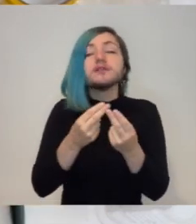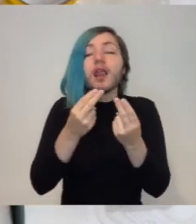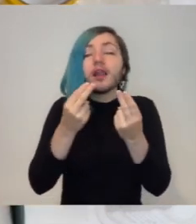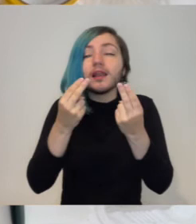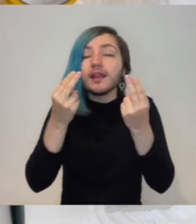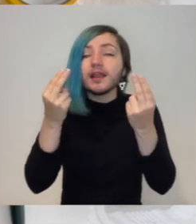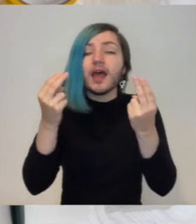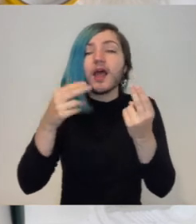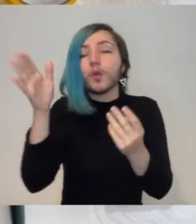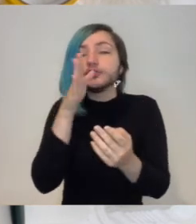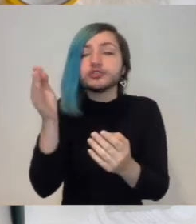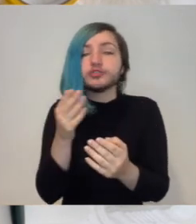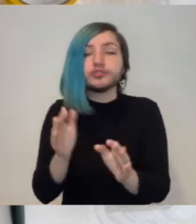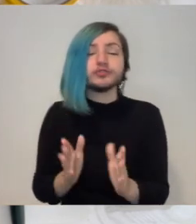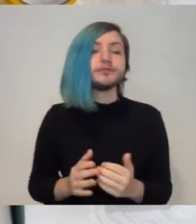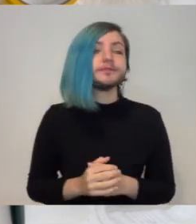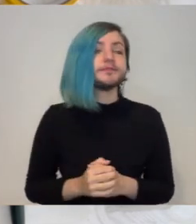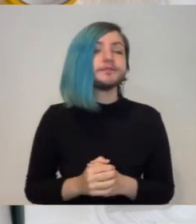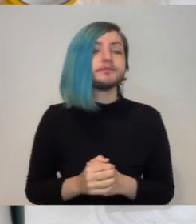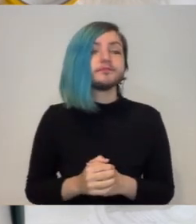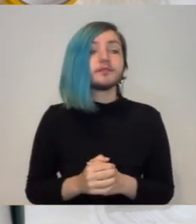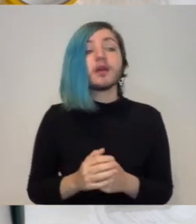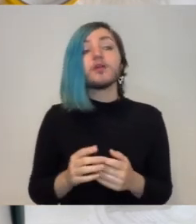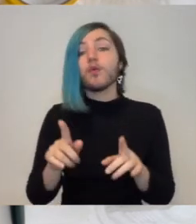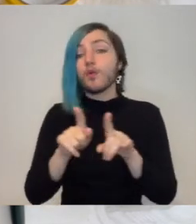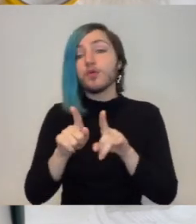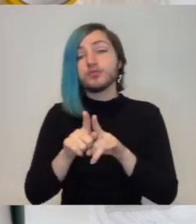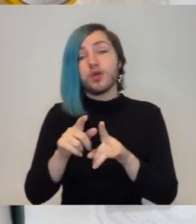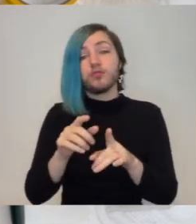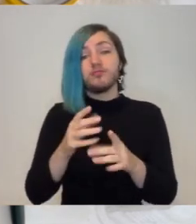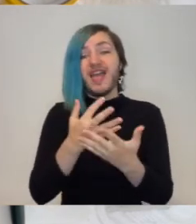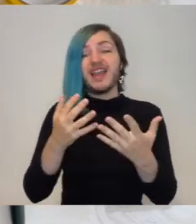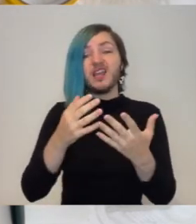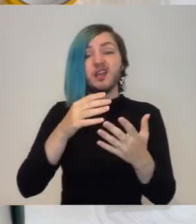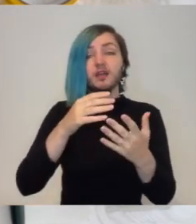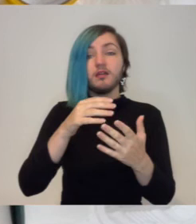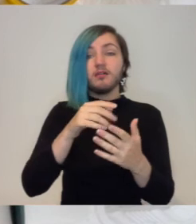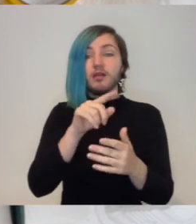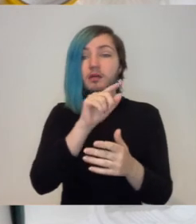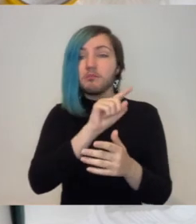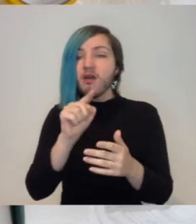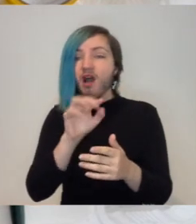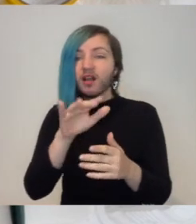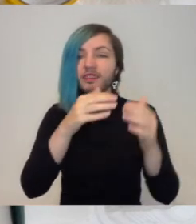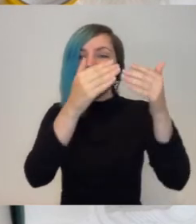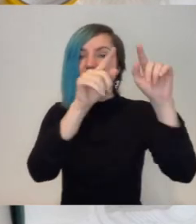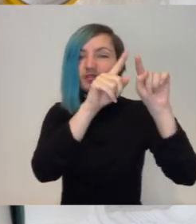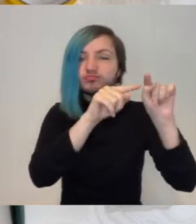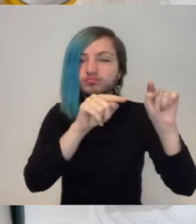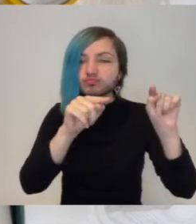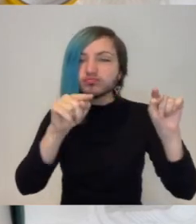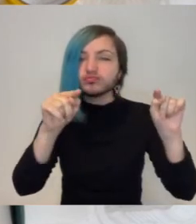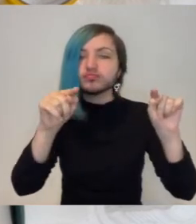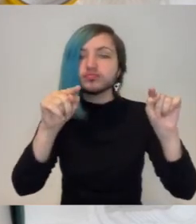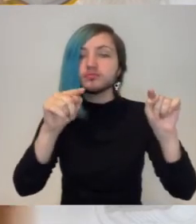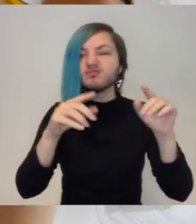light washes. And of course you can lift off any of the marks if you feel they're too heavy. I